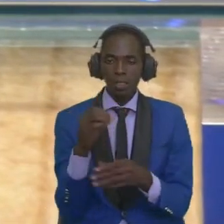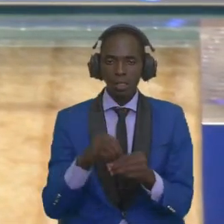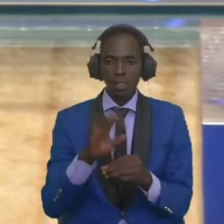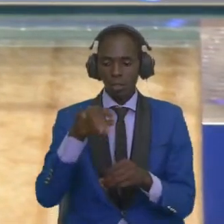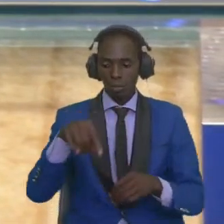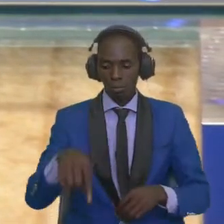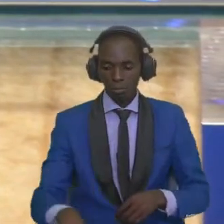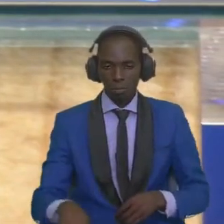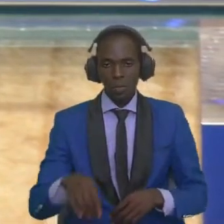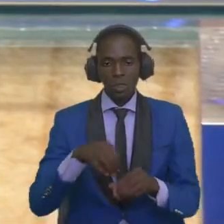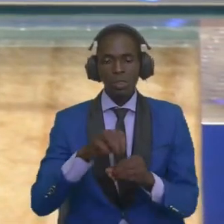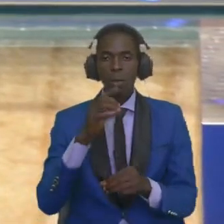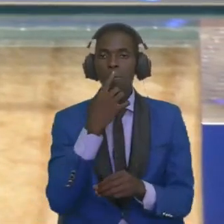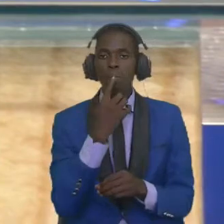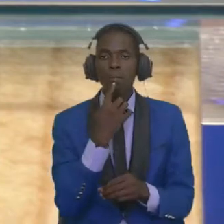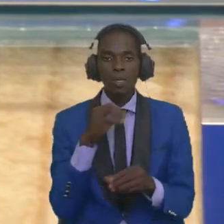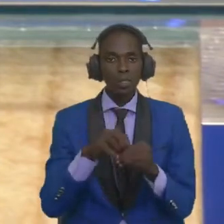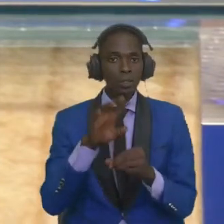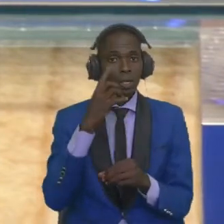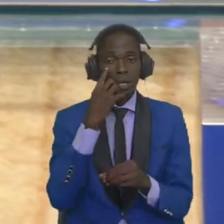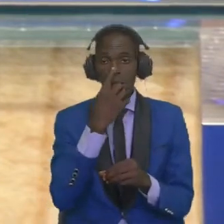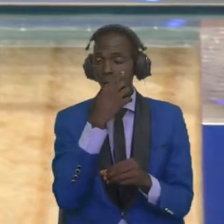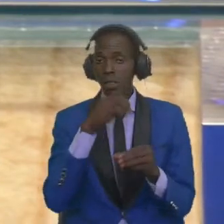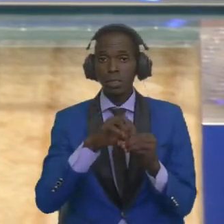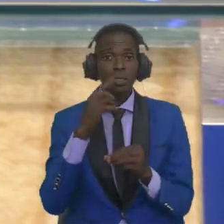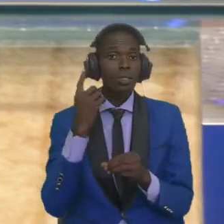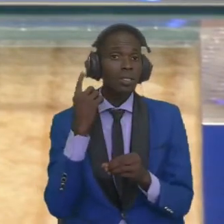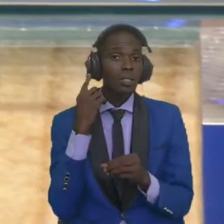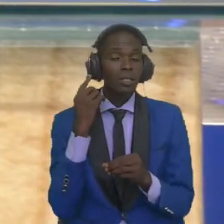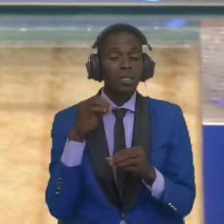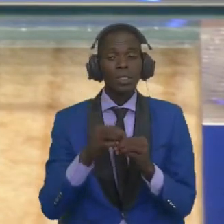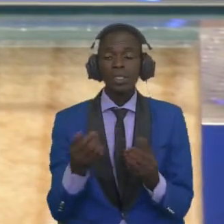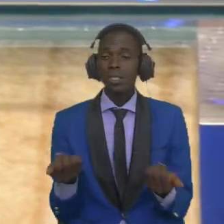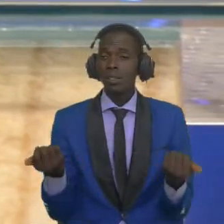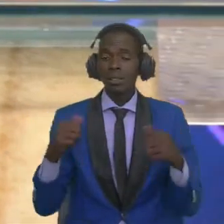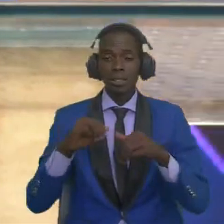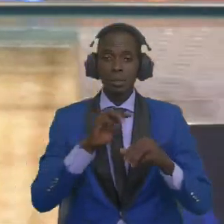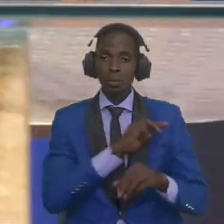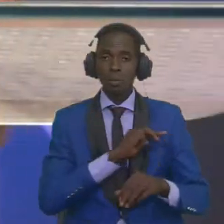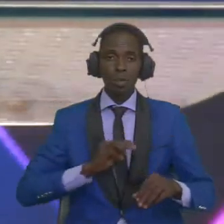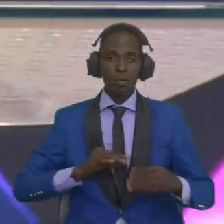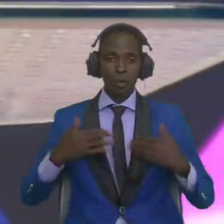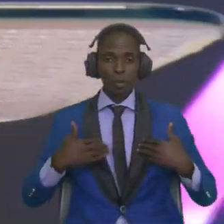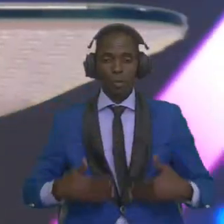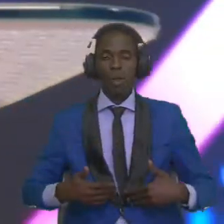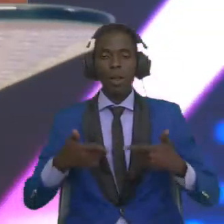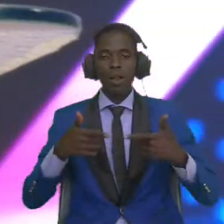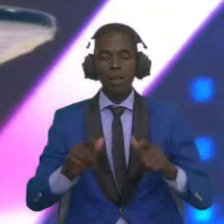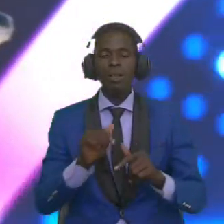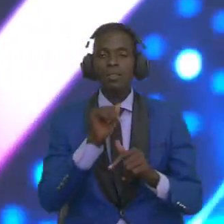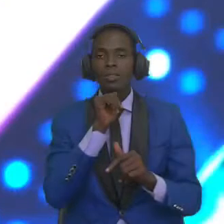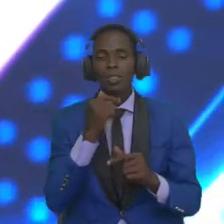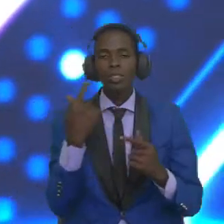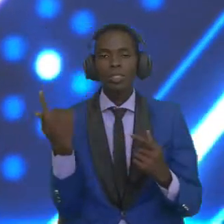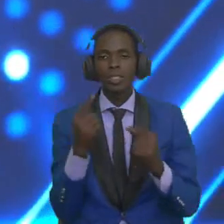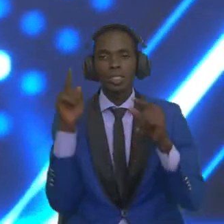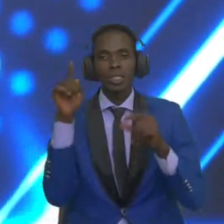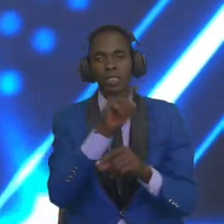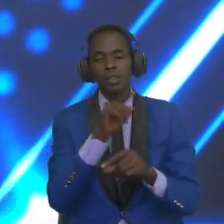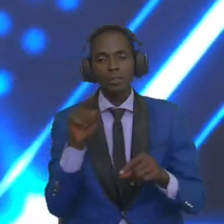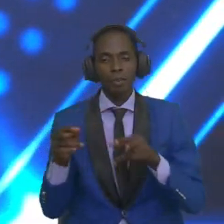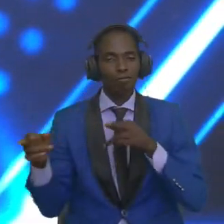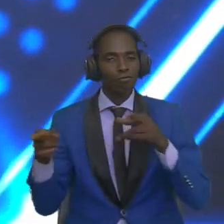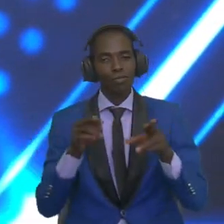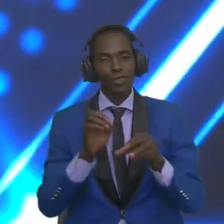feet, in your mouth, in your eyes, in your ears, in any member of your body. Let not sin therefore reign in